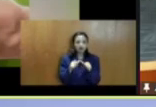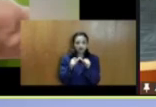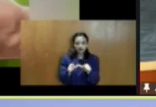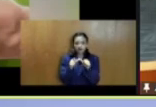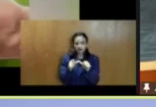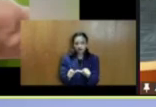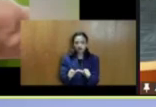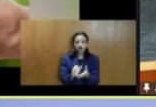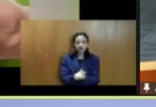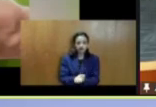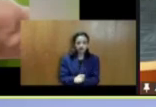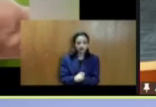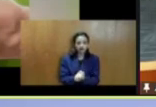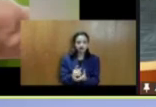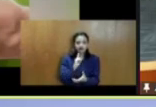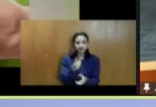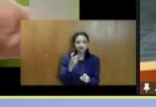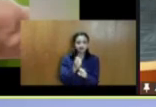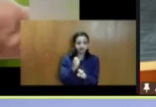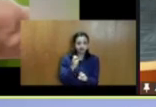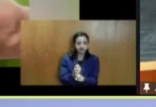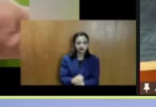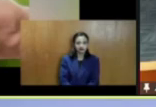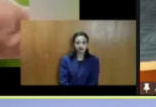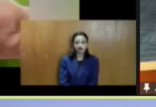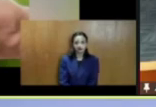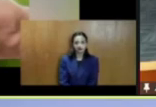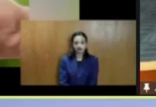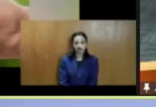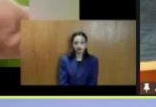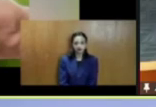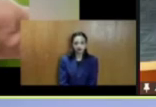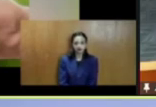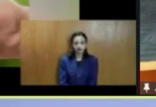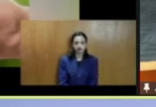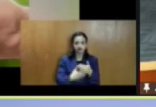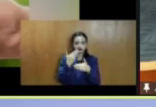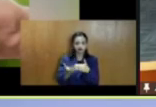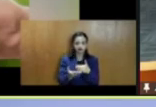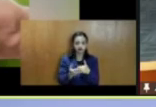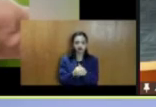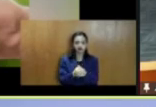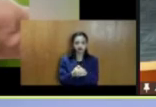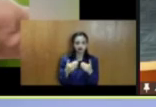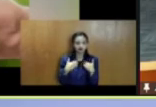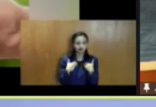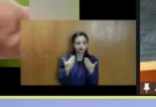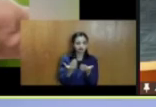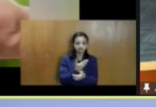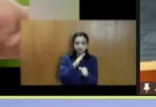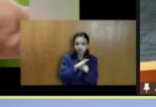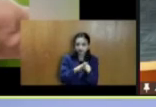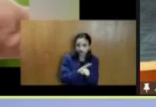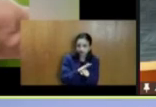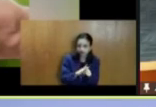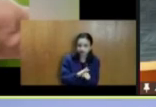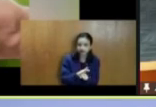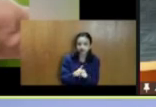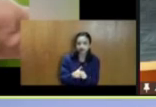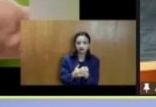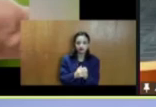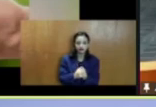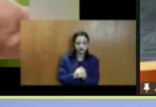important, difficult. Also the business model, so high volume, low cost, fast fashion.